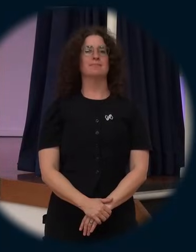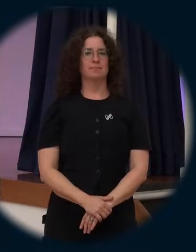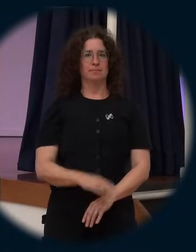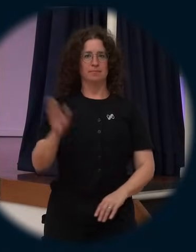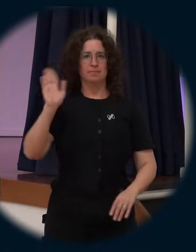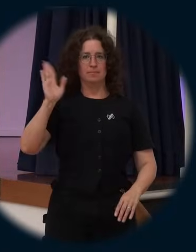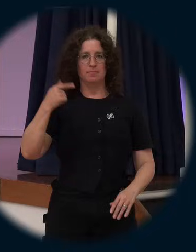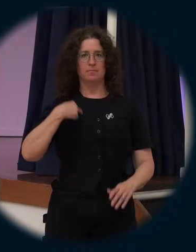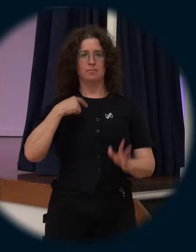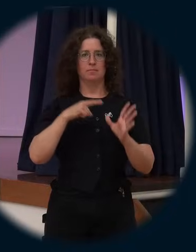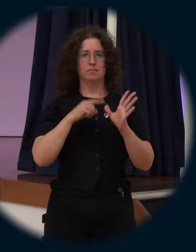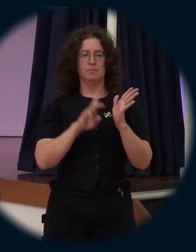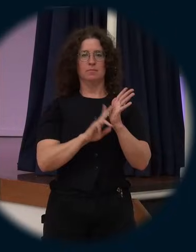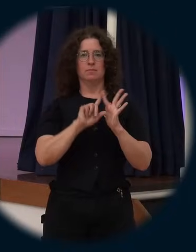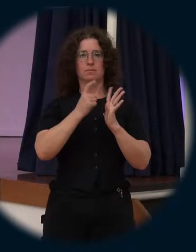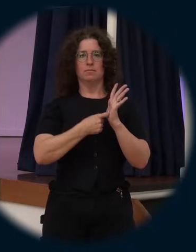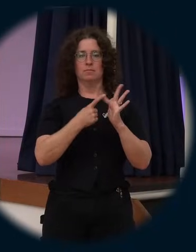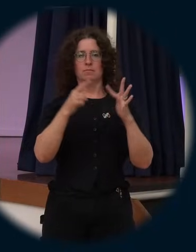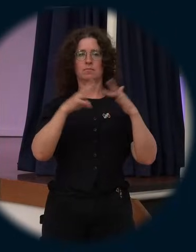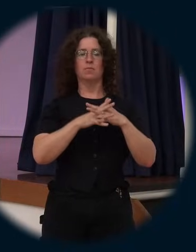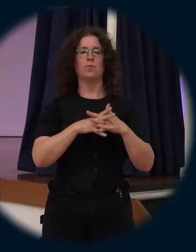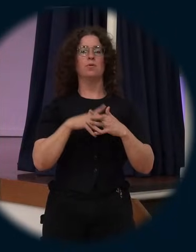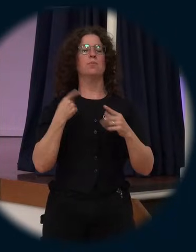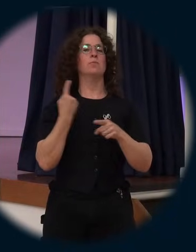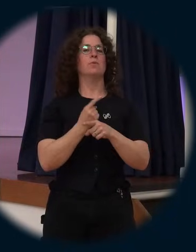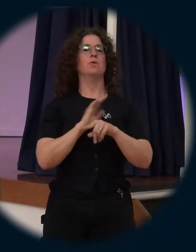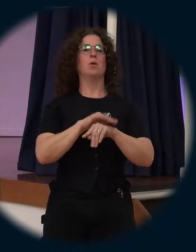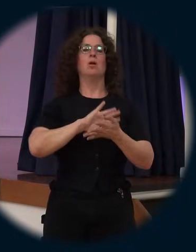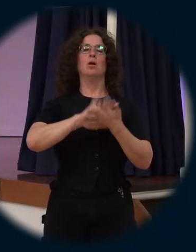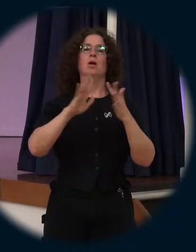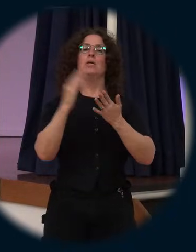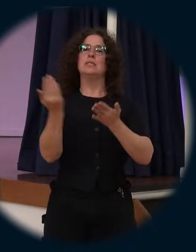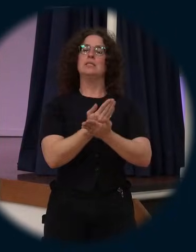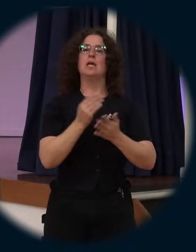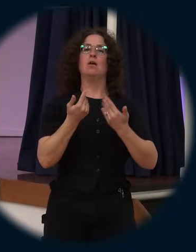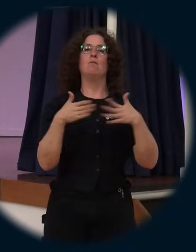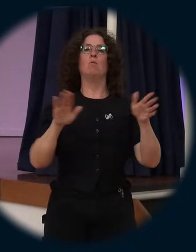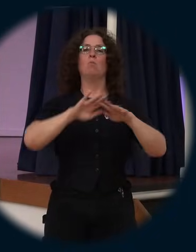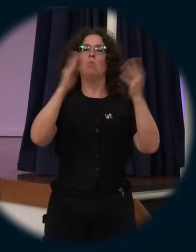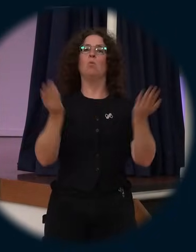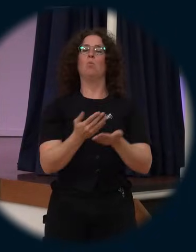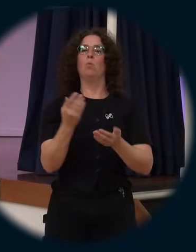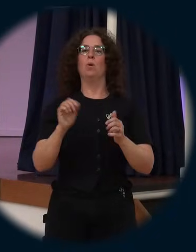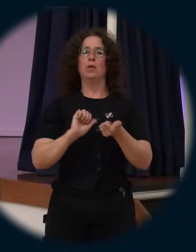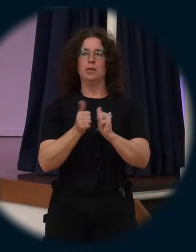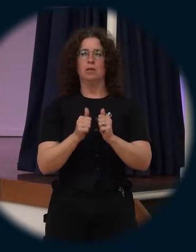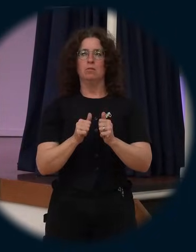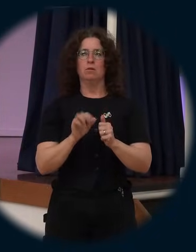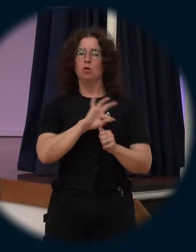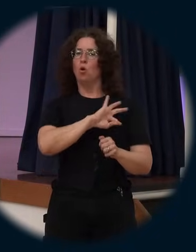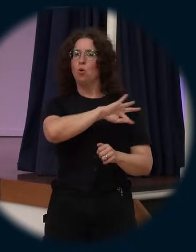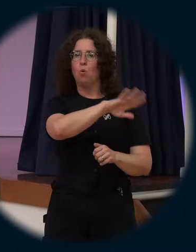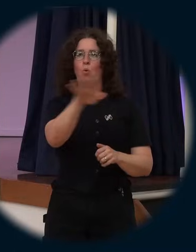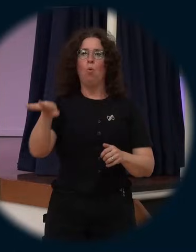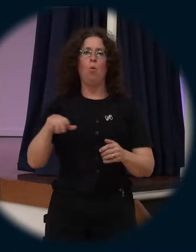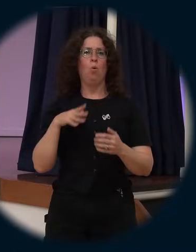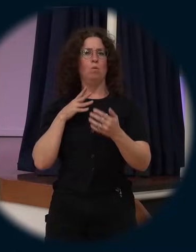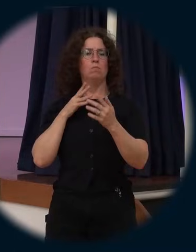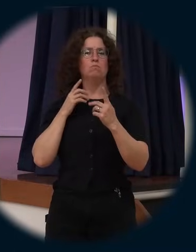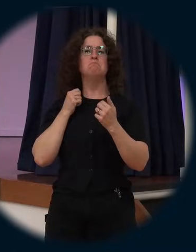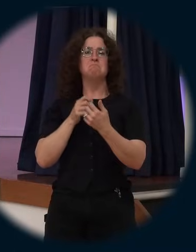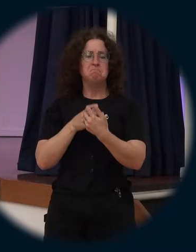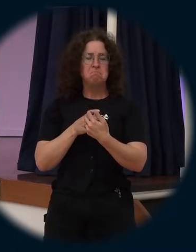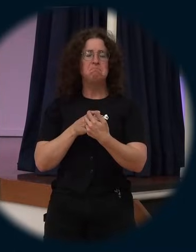Hello, my name is Andrew, and yeah, how to save an open world game. So this probably won't be relevant to everyone in the room, but I think it's at least